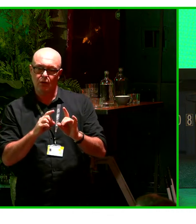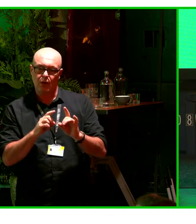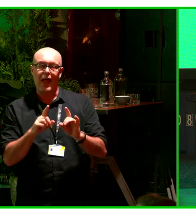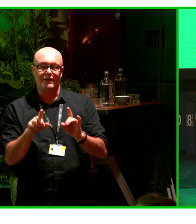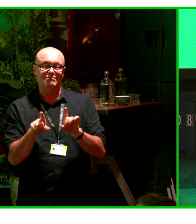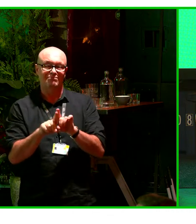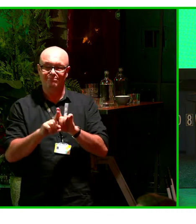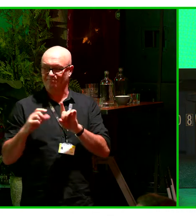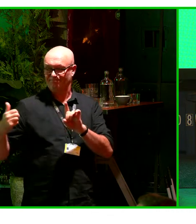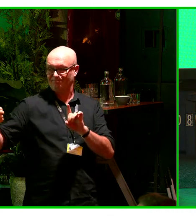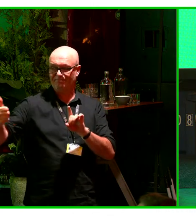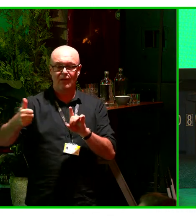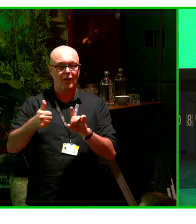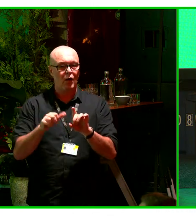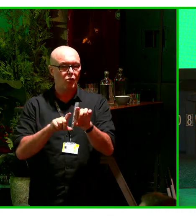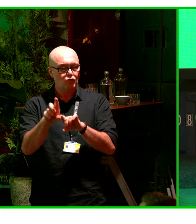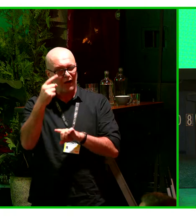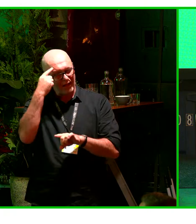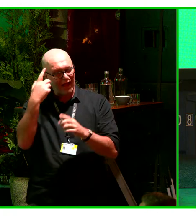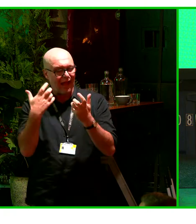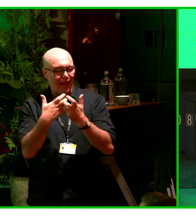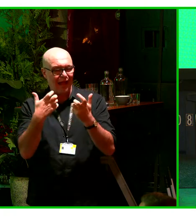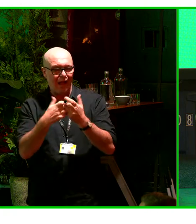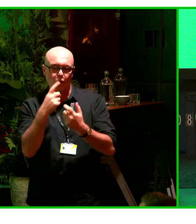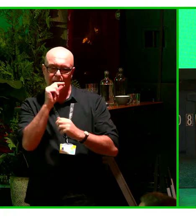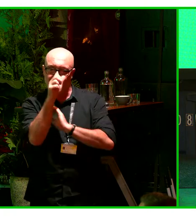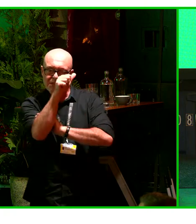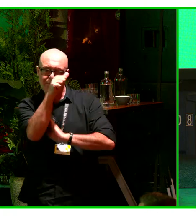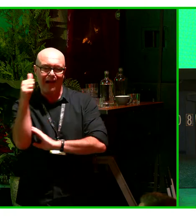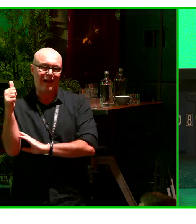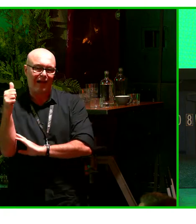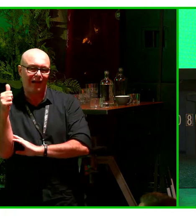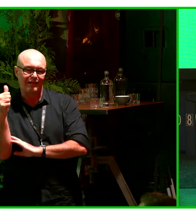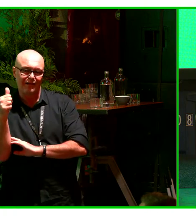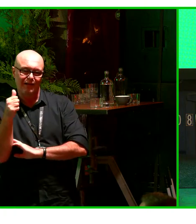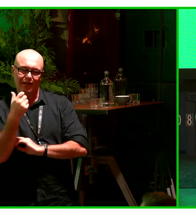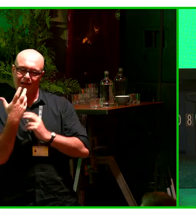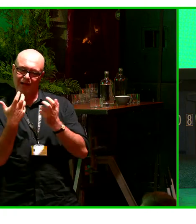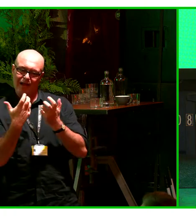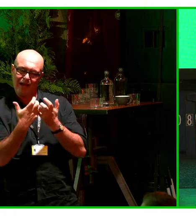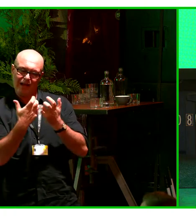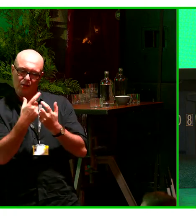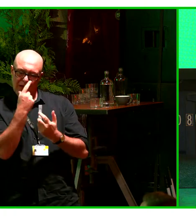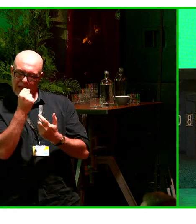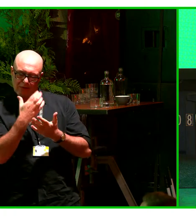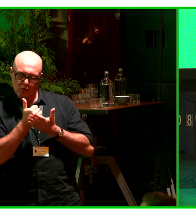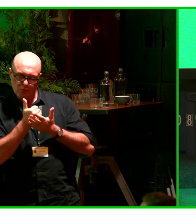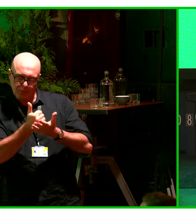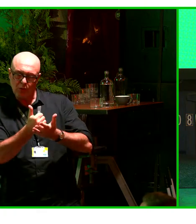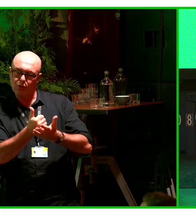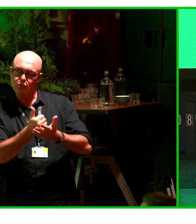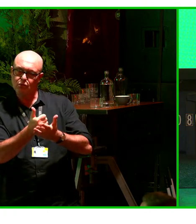speaker, is we're trying to say, well, how can we be smart? Is there anything we can do to support people